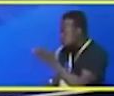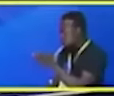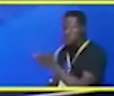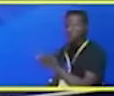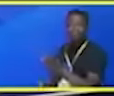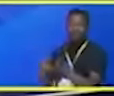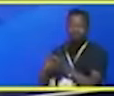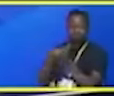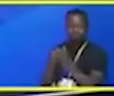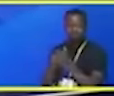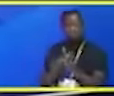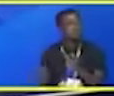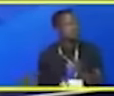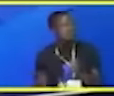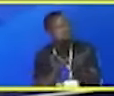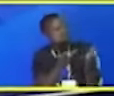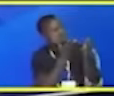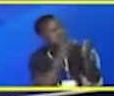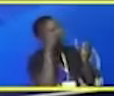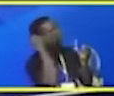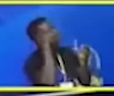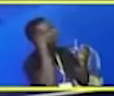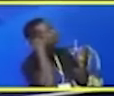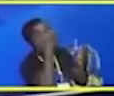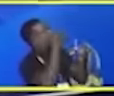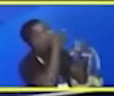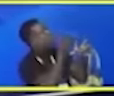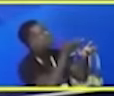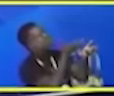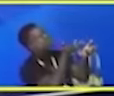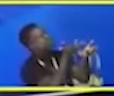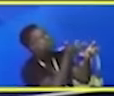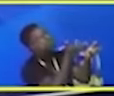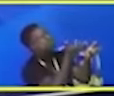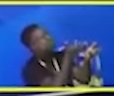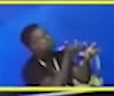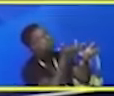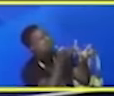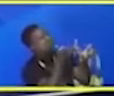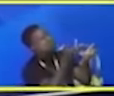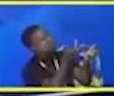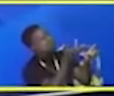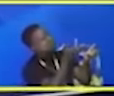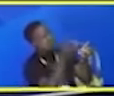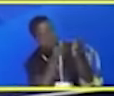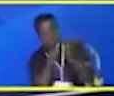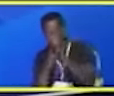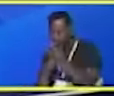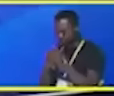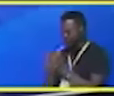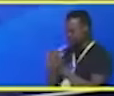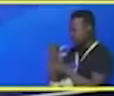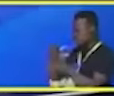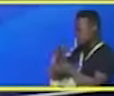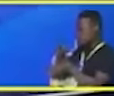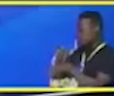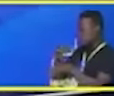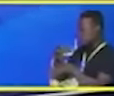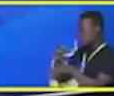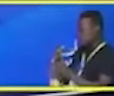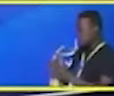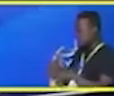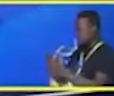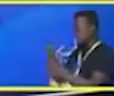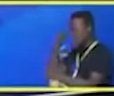He wanted to receive silver and gold. And here was the apostle bringing something more superior. And